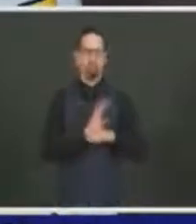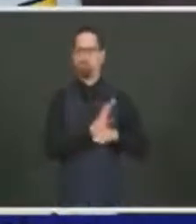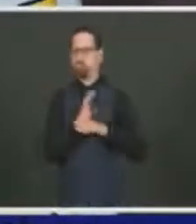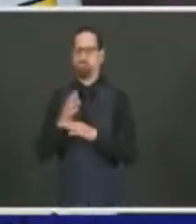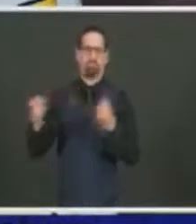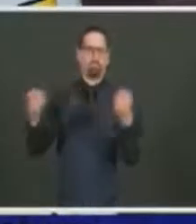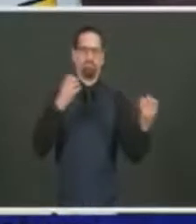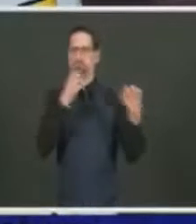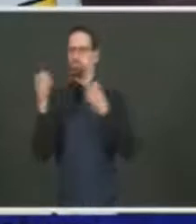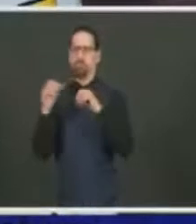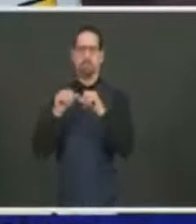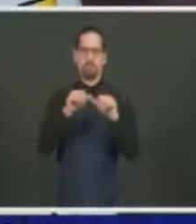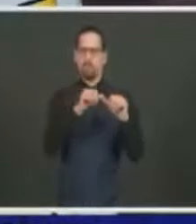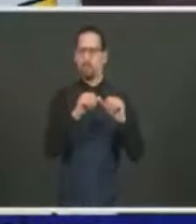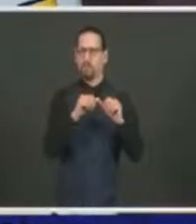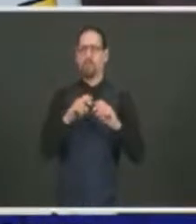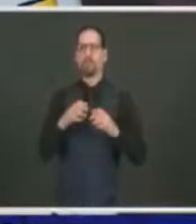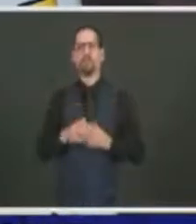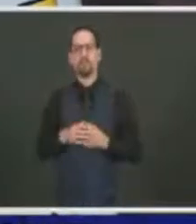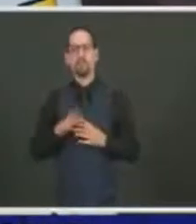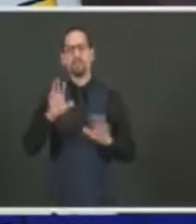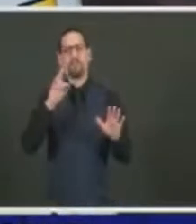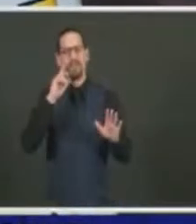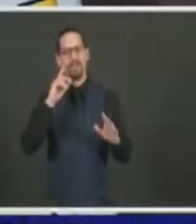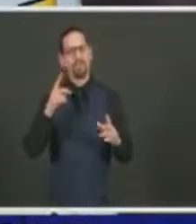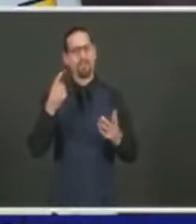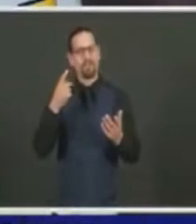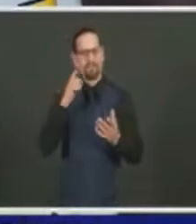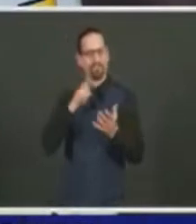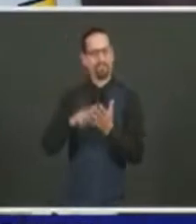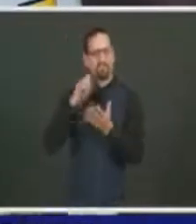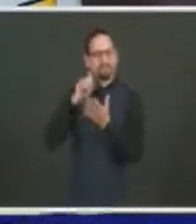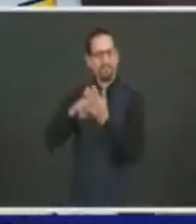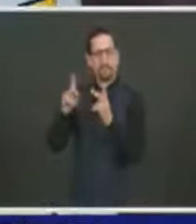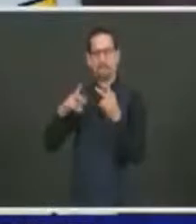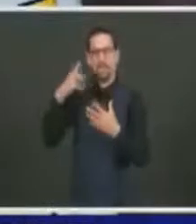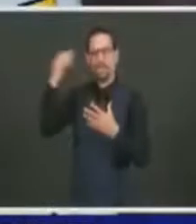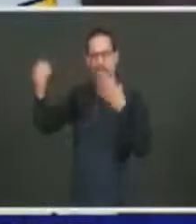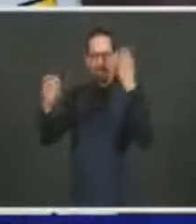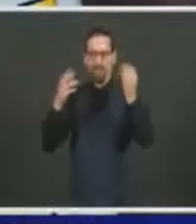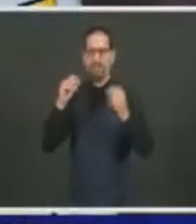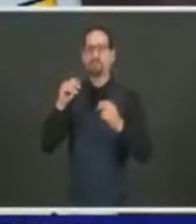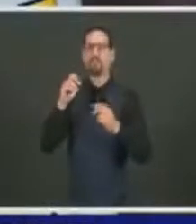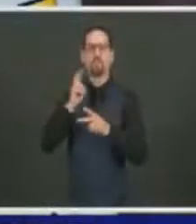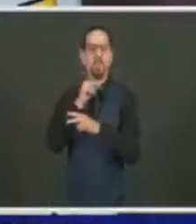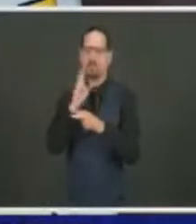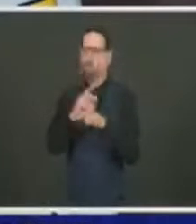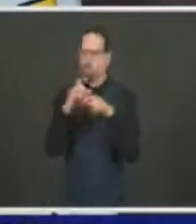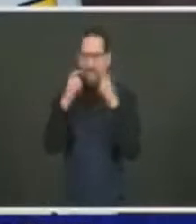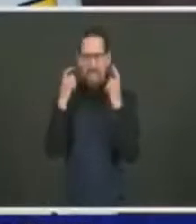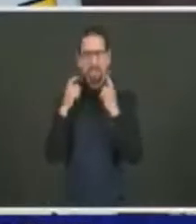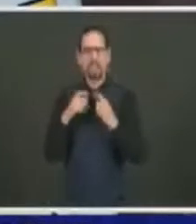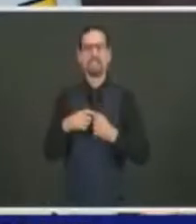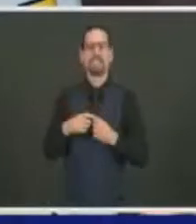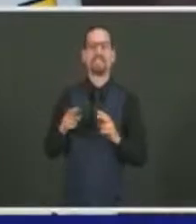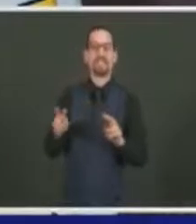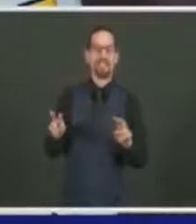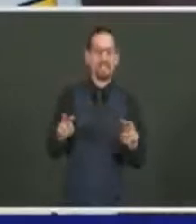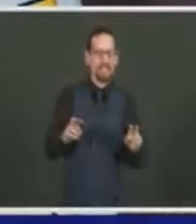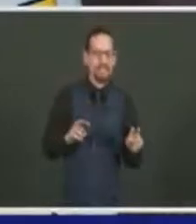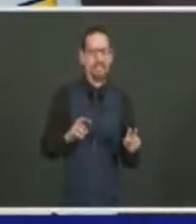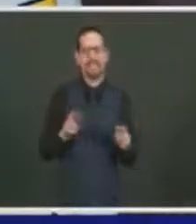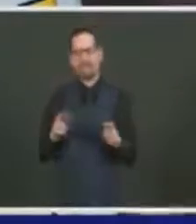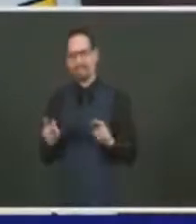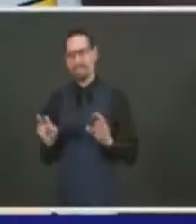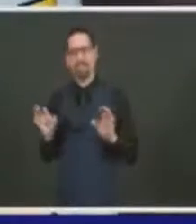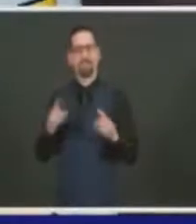No one has a mask on. We're afraid. And then an equal measure of people saying, hurry up, let's get on